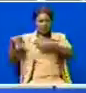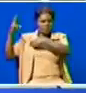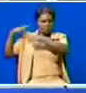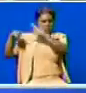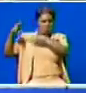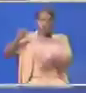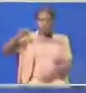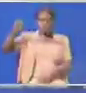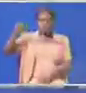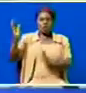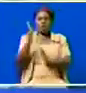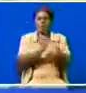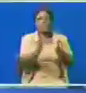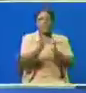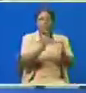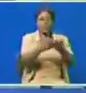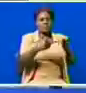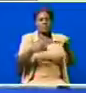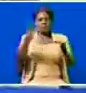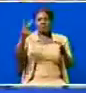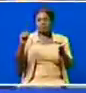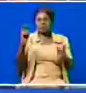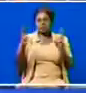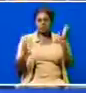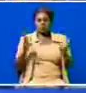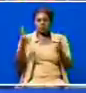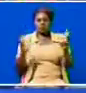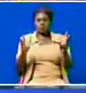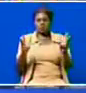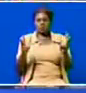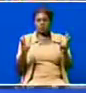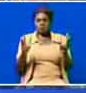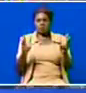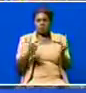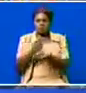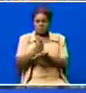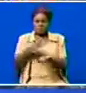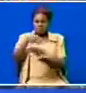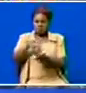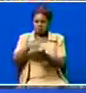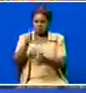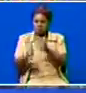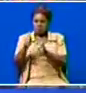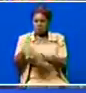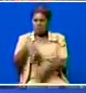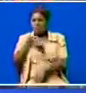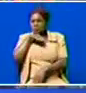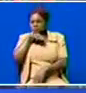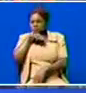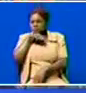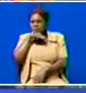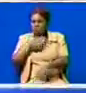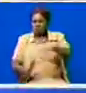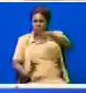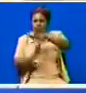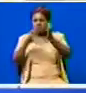party's political game plan heading to the 2022 polls. Part of the likely scenario being fronting Odinga yet again for the